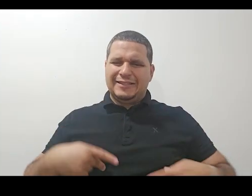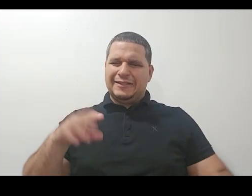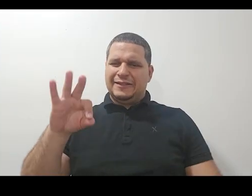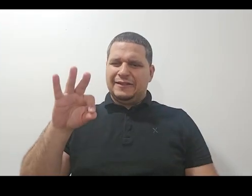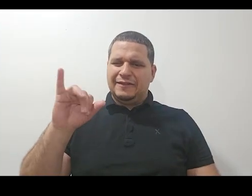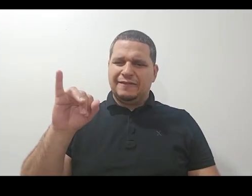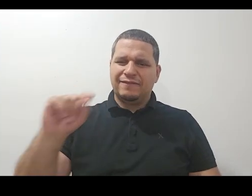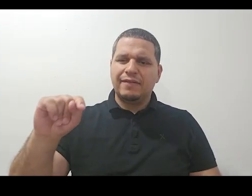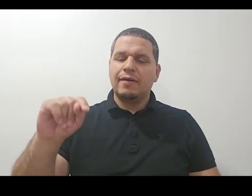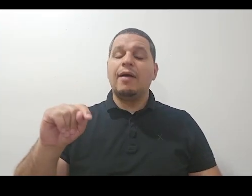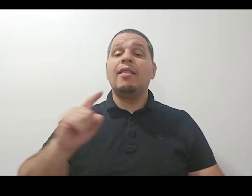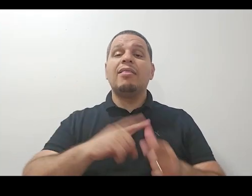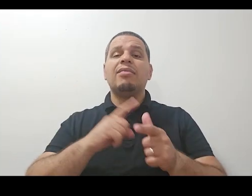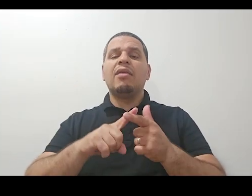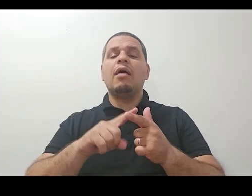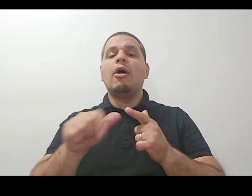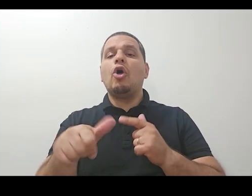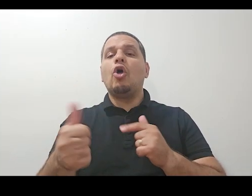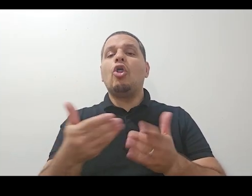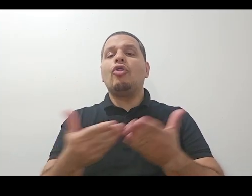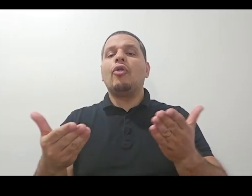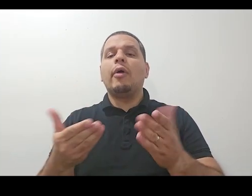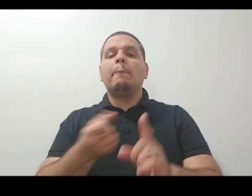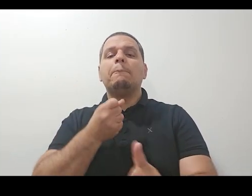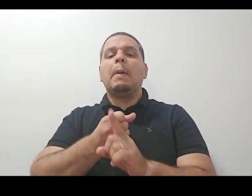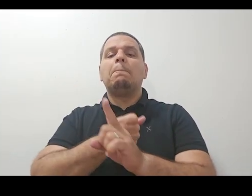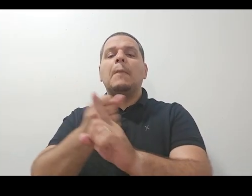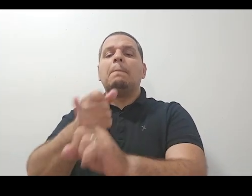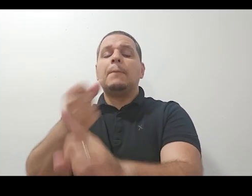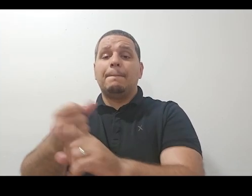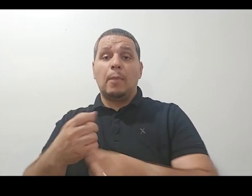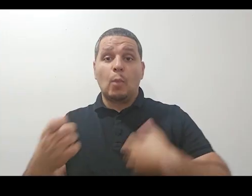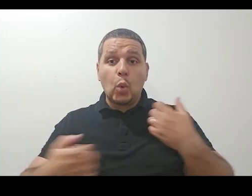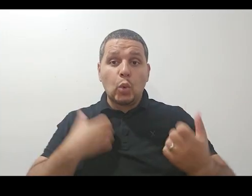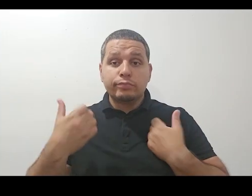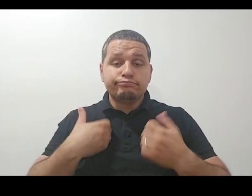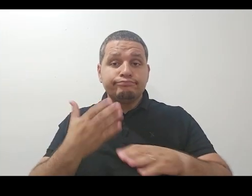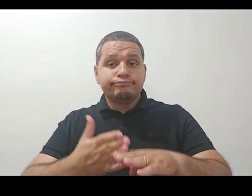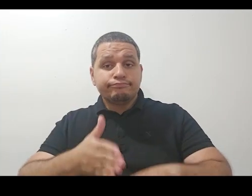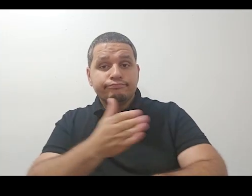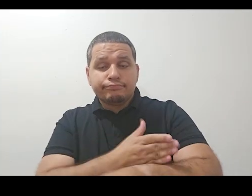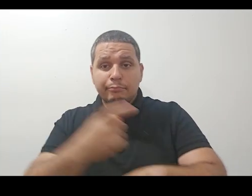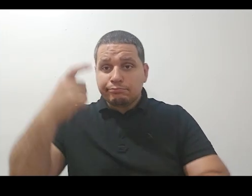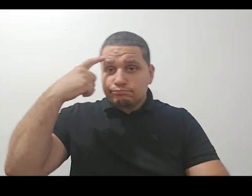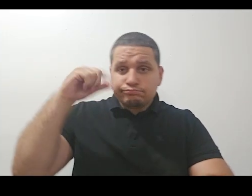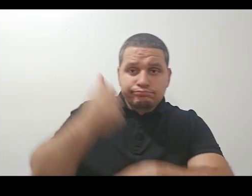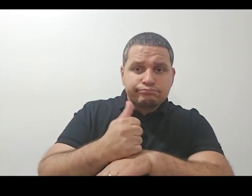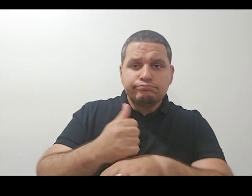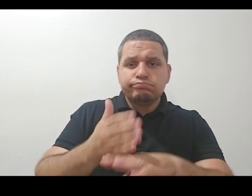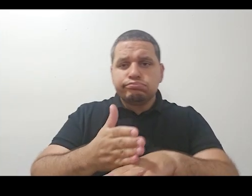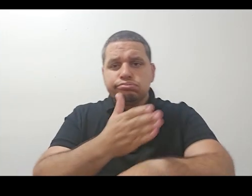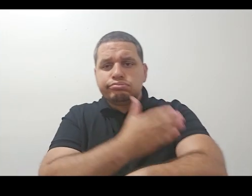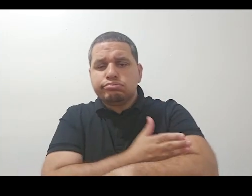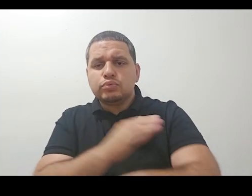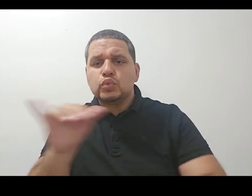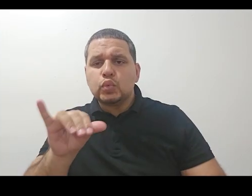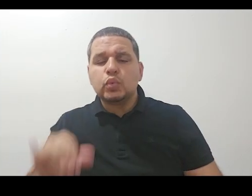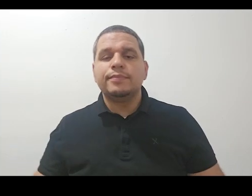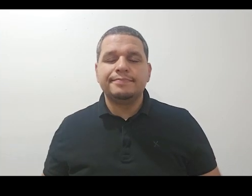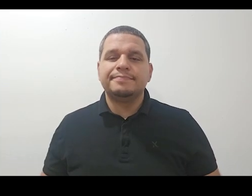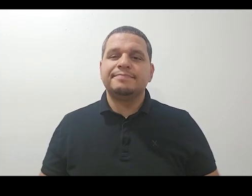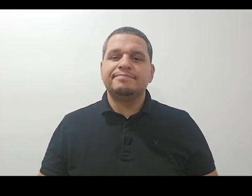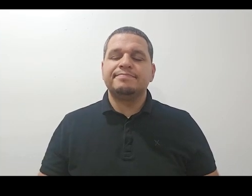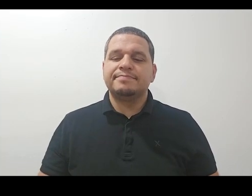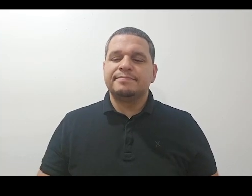myself physically fit, a lot of other things changed, right? Emotionally, I was in a better place. Mentally, I was in a better